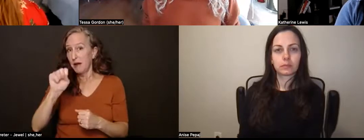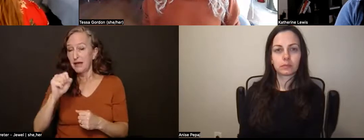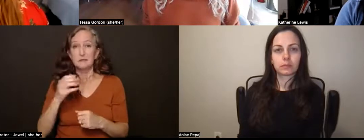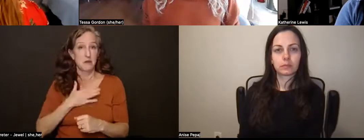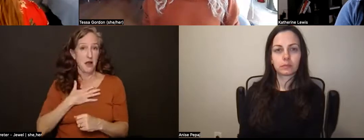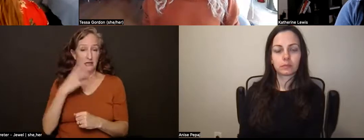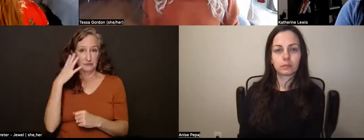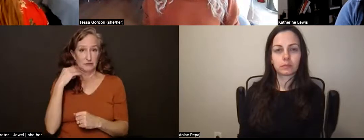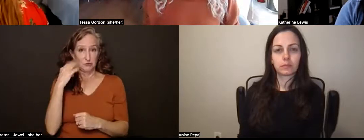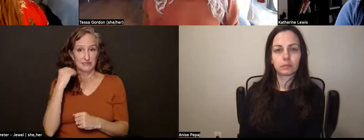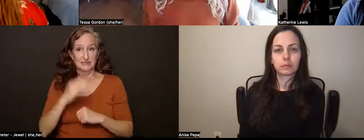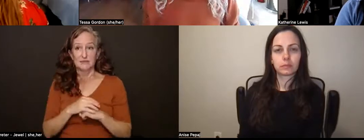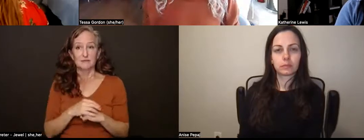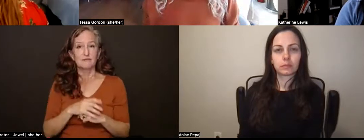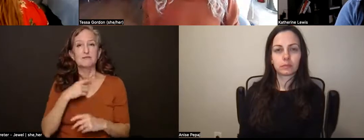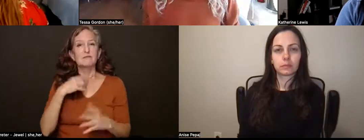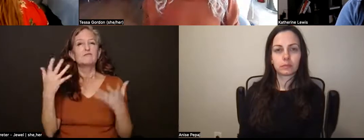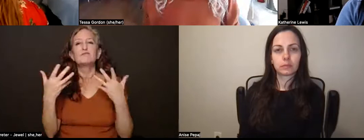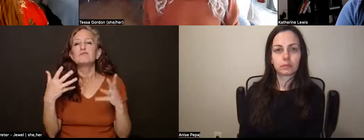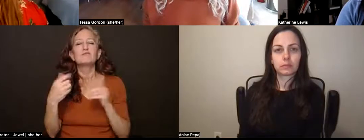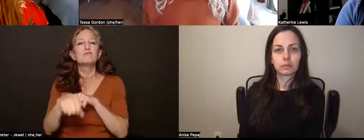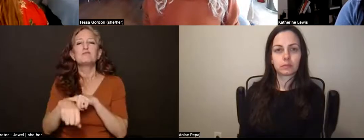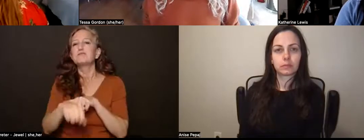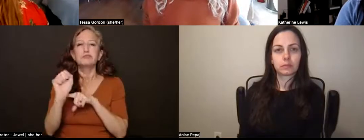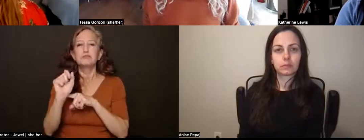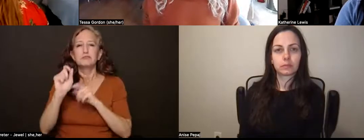it took me by such surprise.